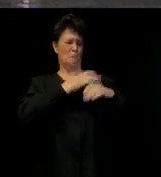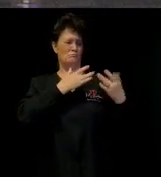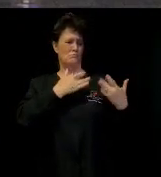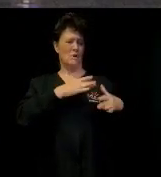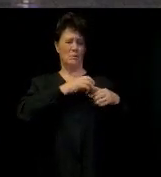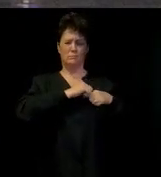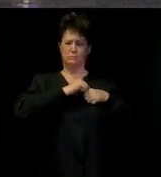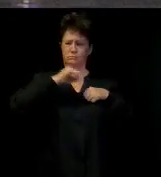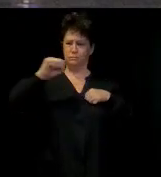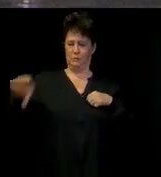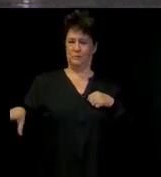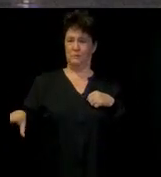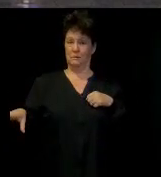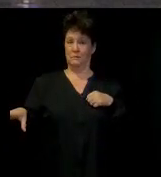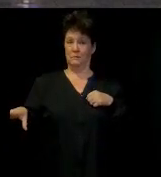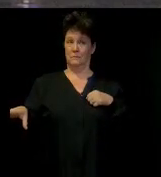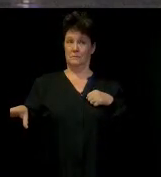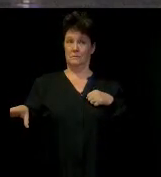you a heart of flesh.